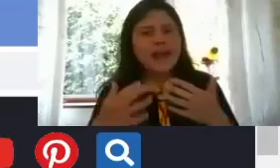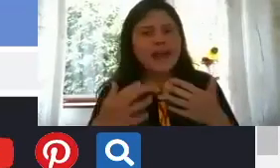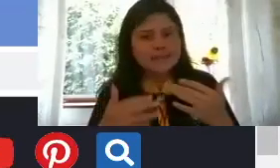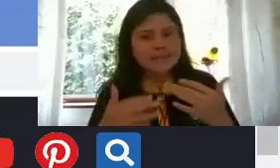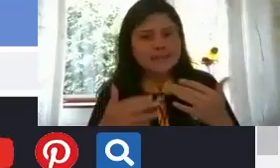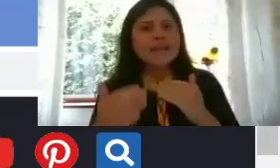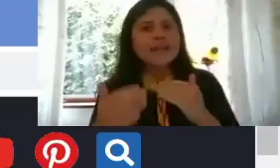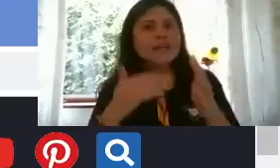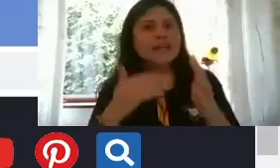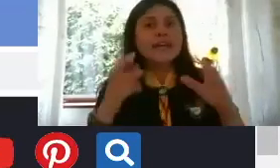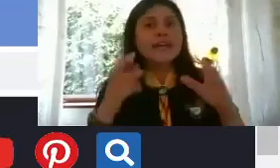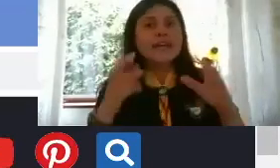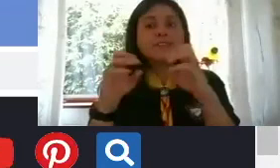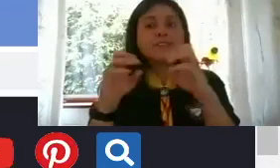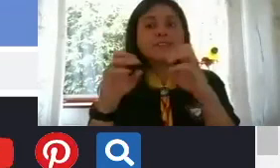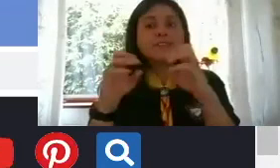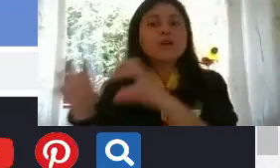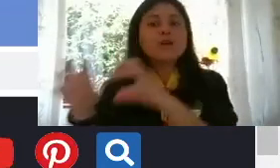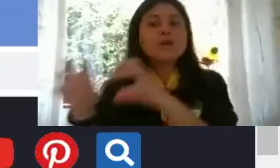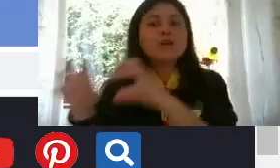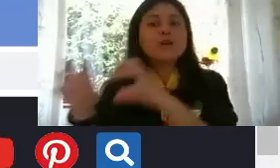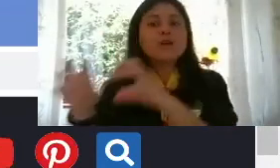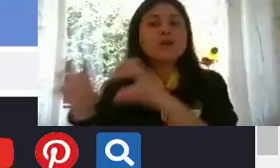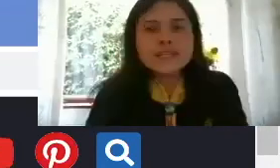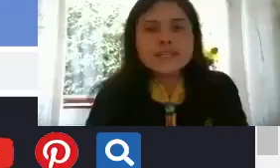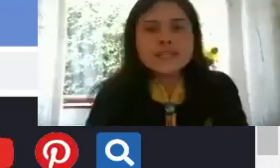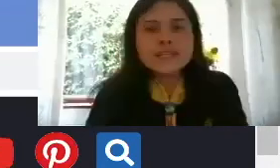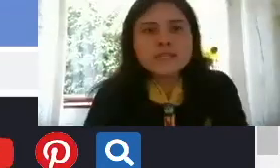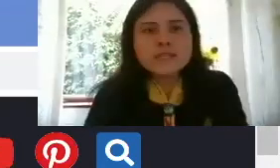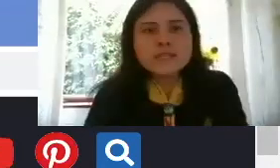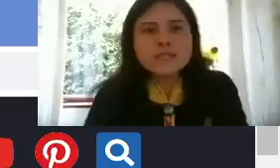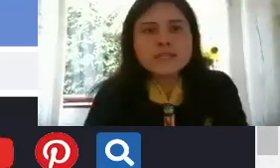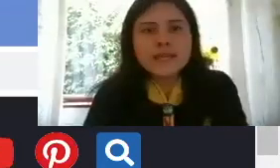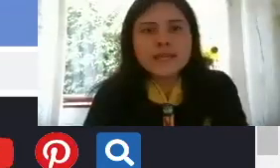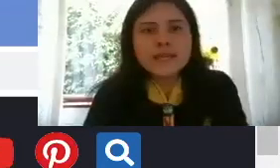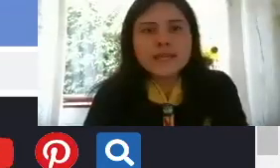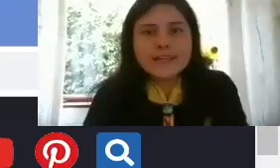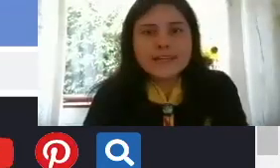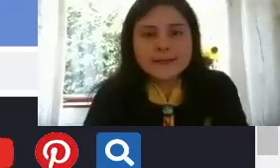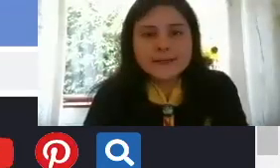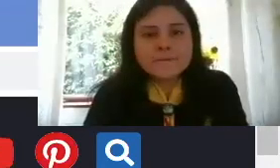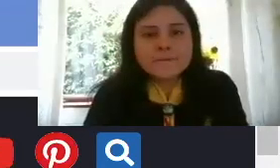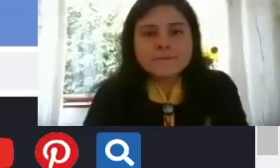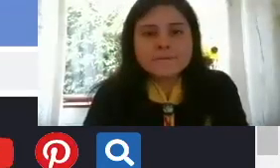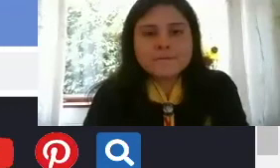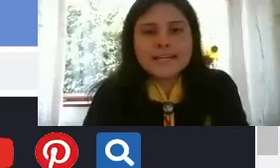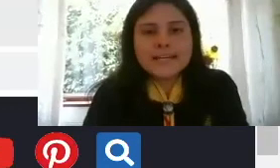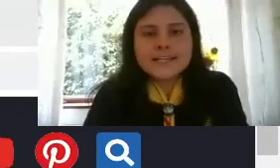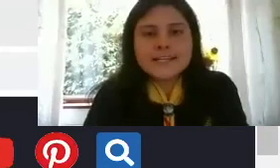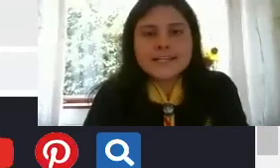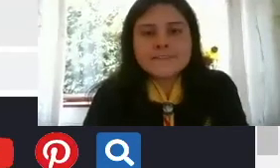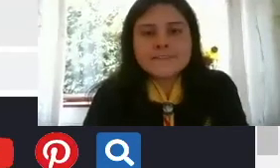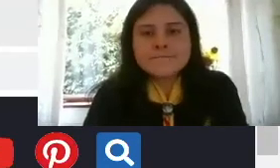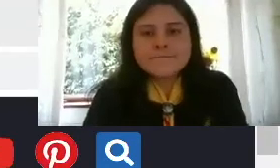they sign and you can identify words. So that's another website that you can check.